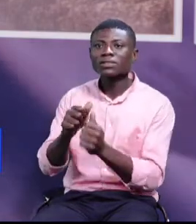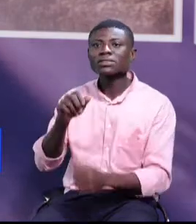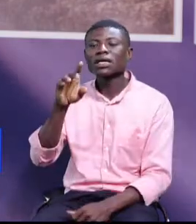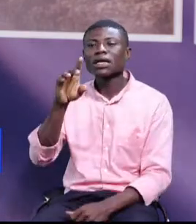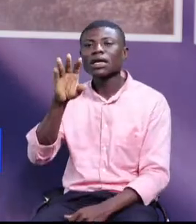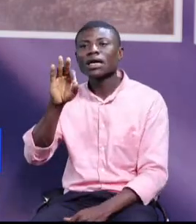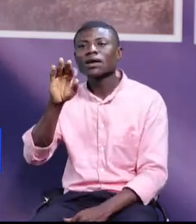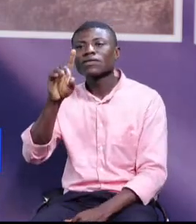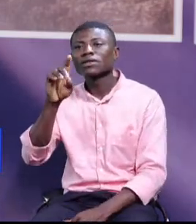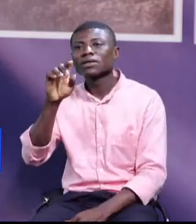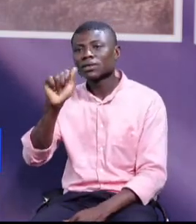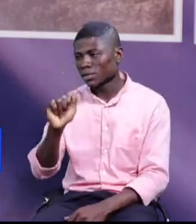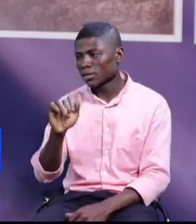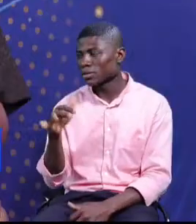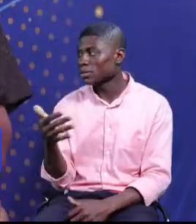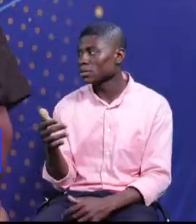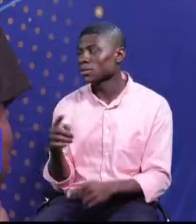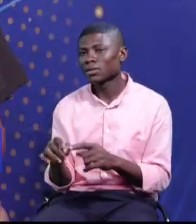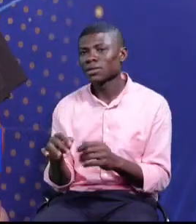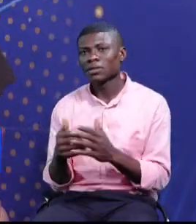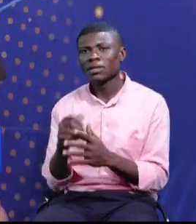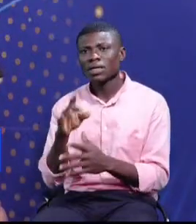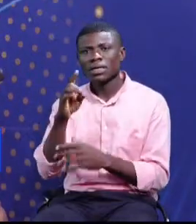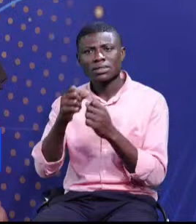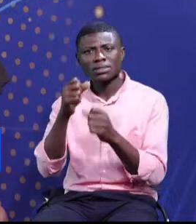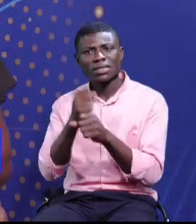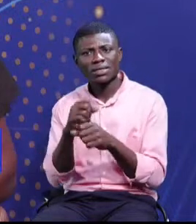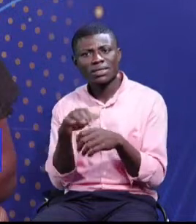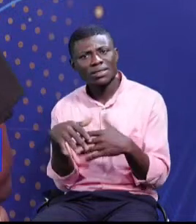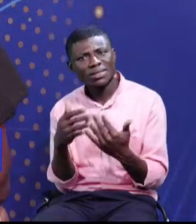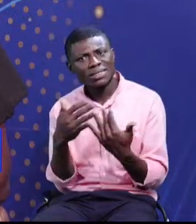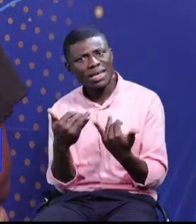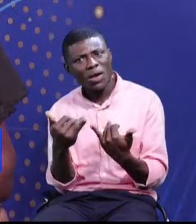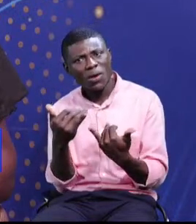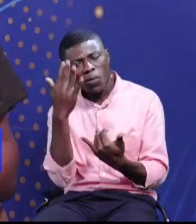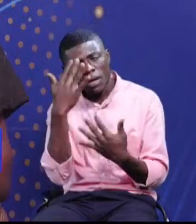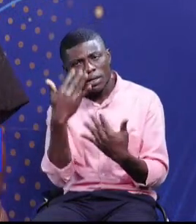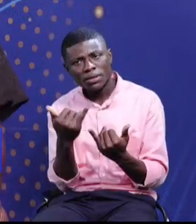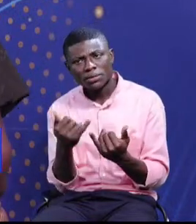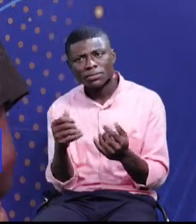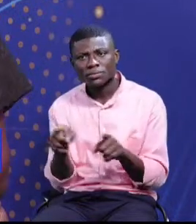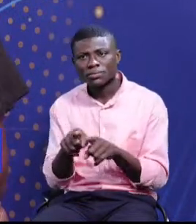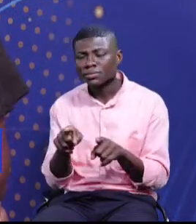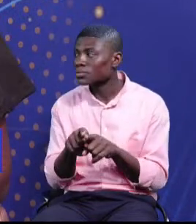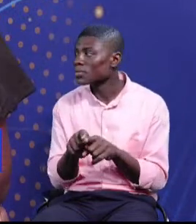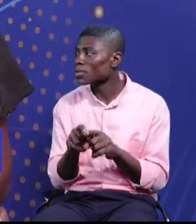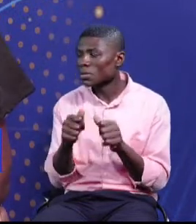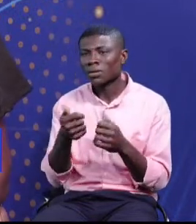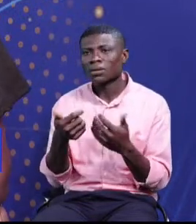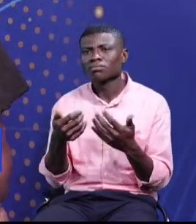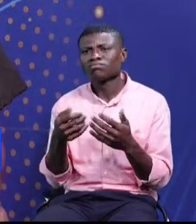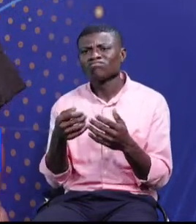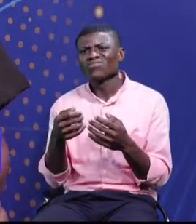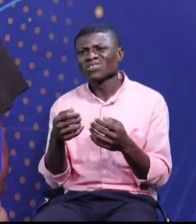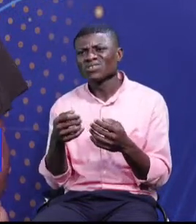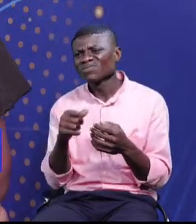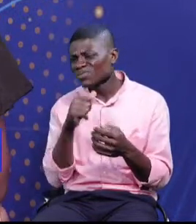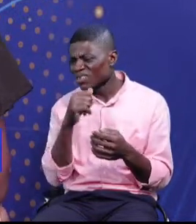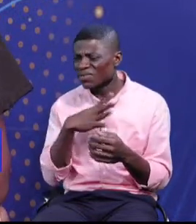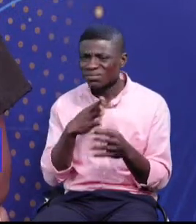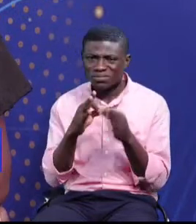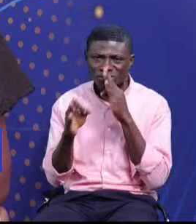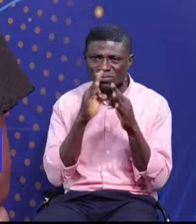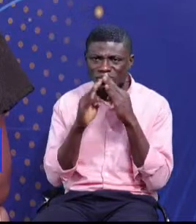We've been in a line of sight for 8 years. Why is it only now? And it can be a bit frustrating. And so there's